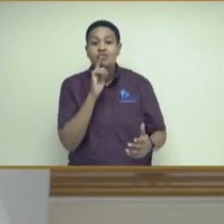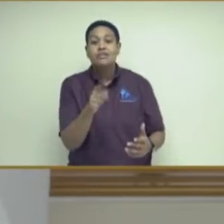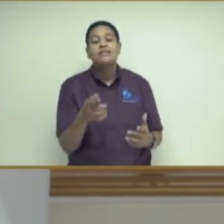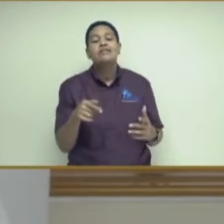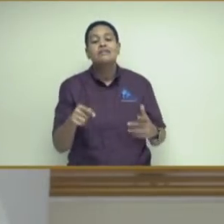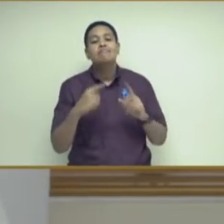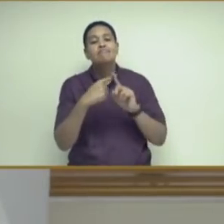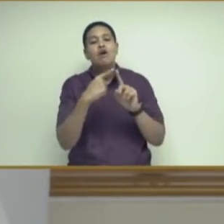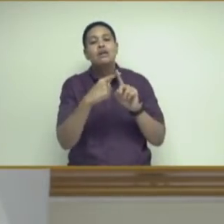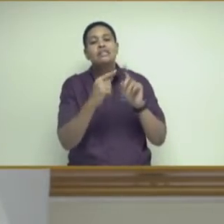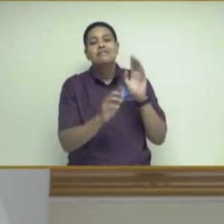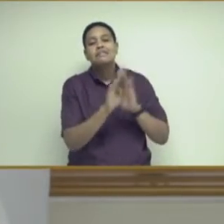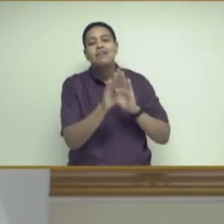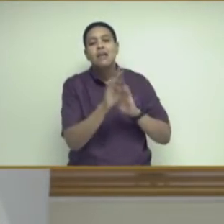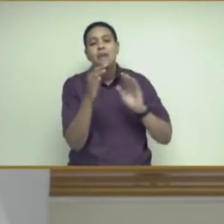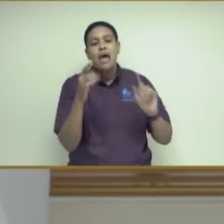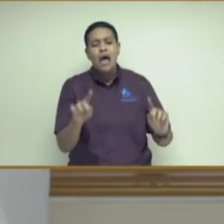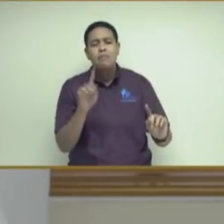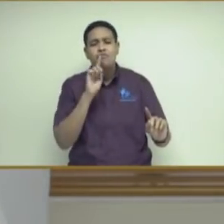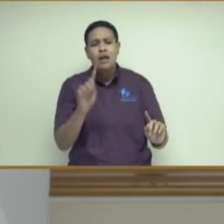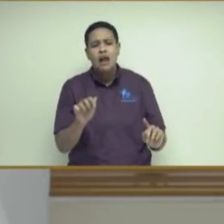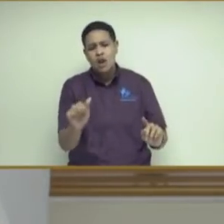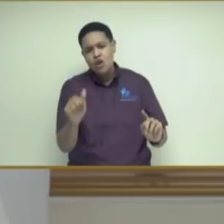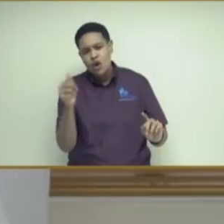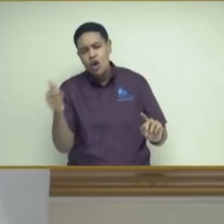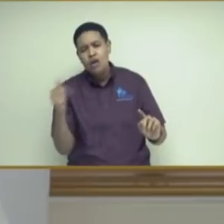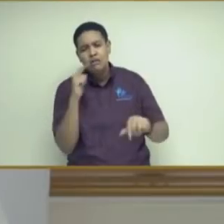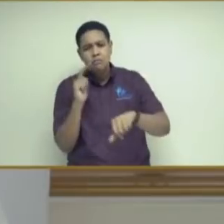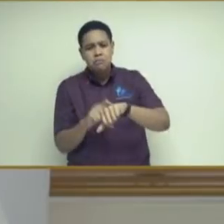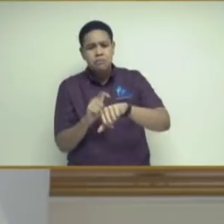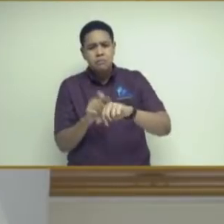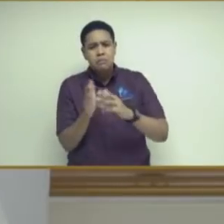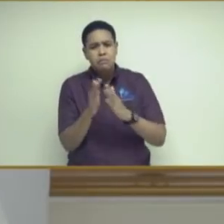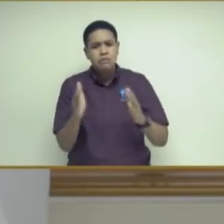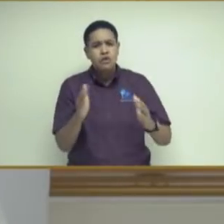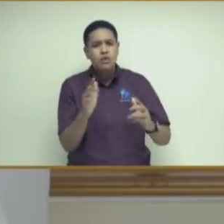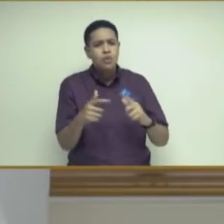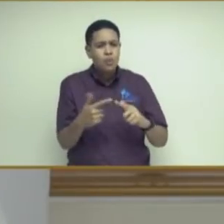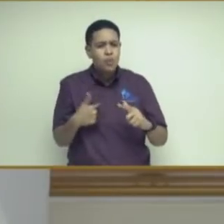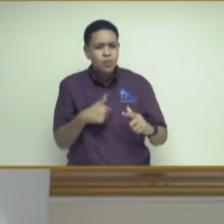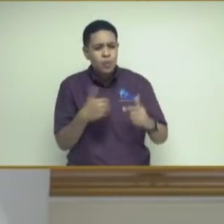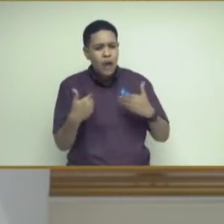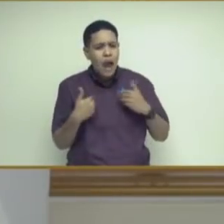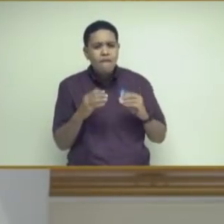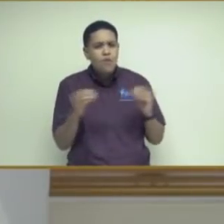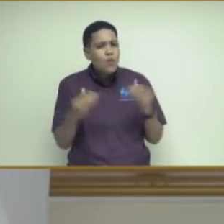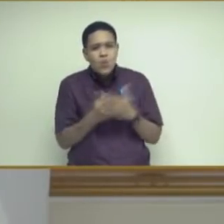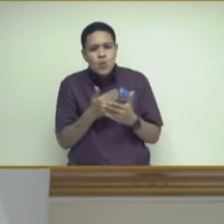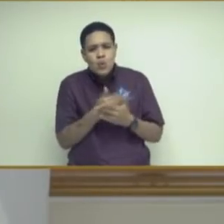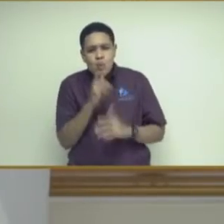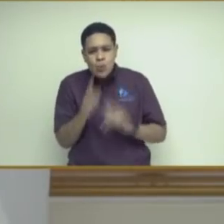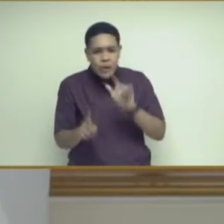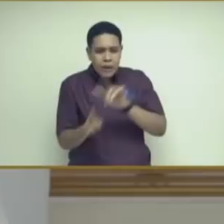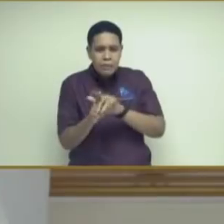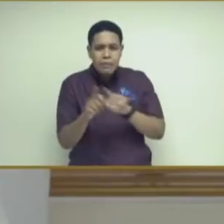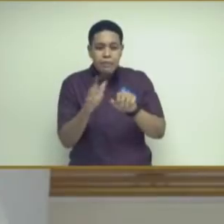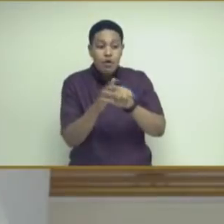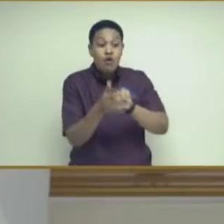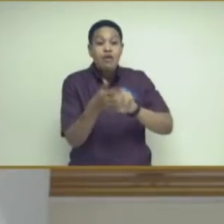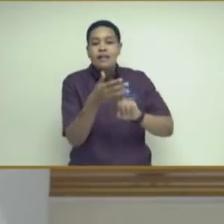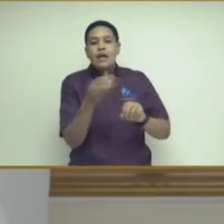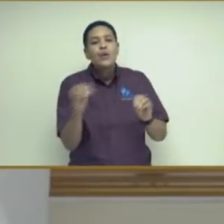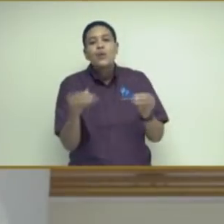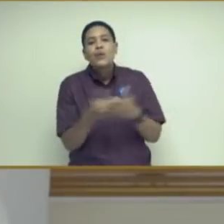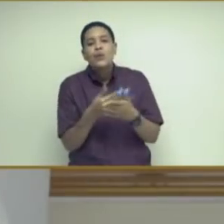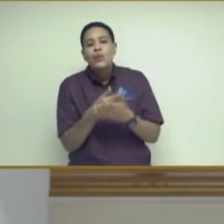a positive development, another period when we have had no new case of COVID-19.